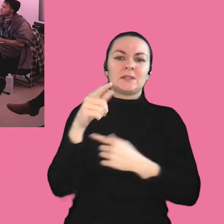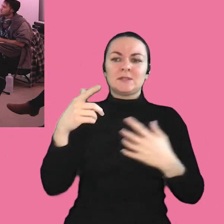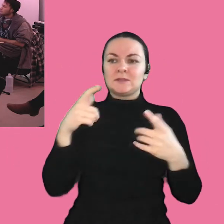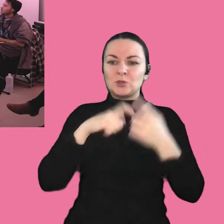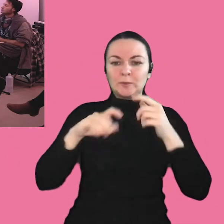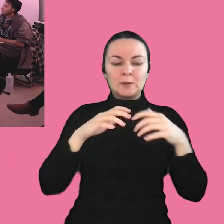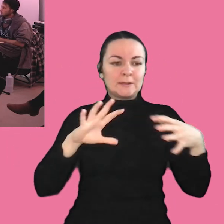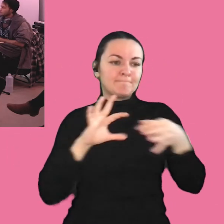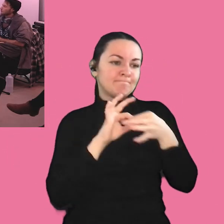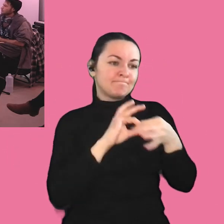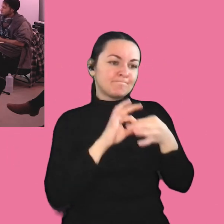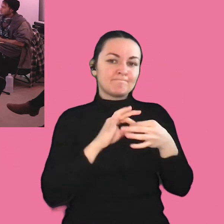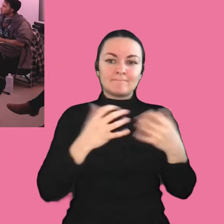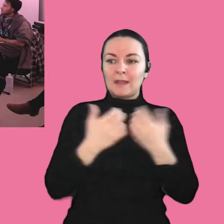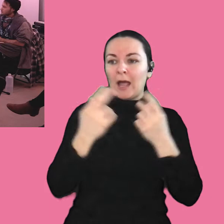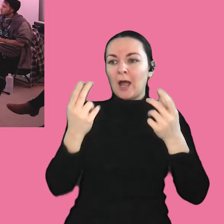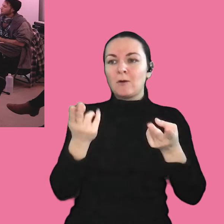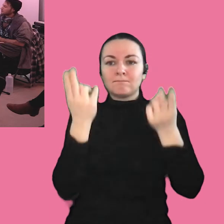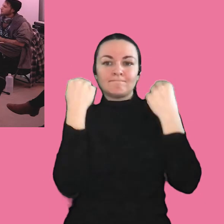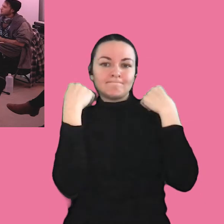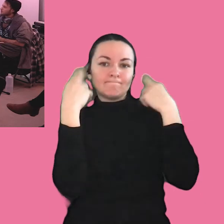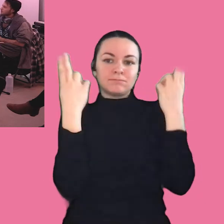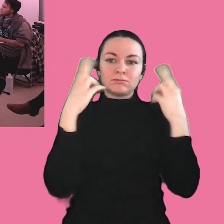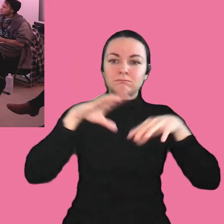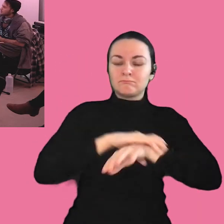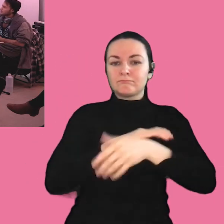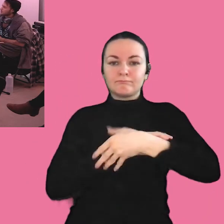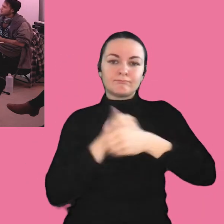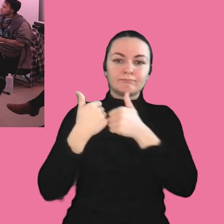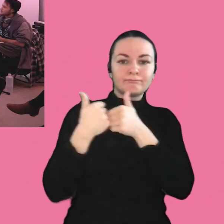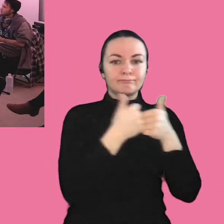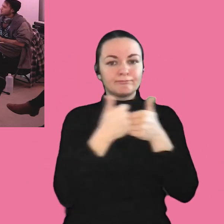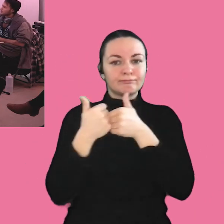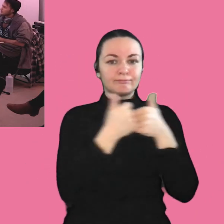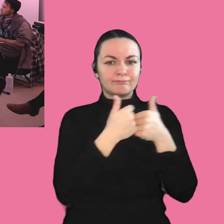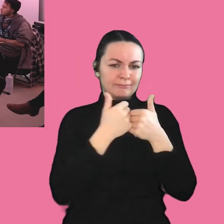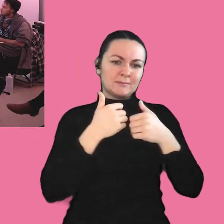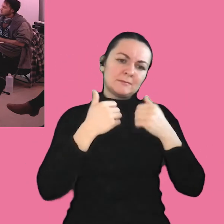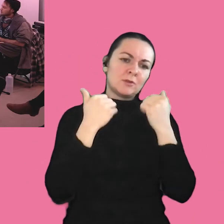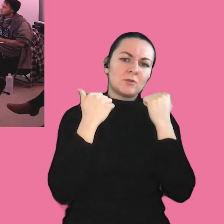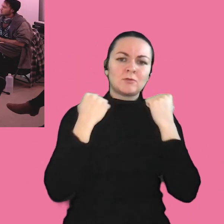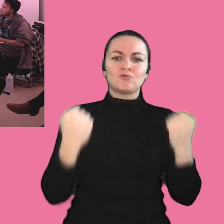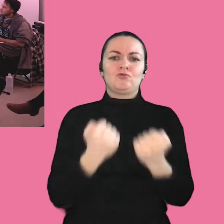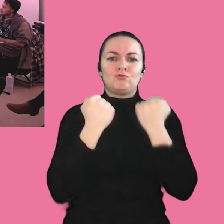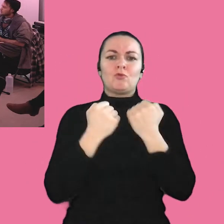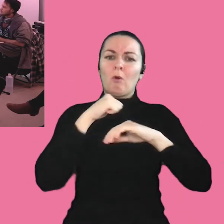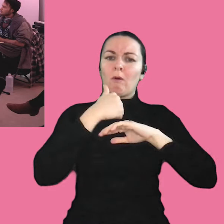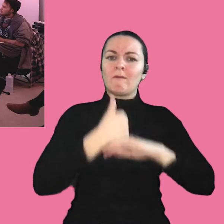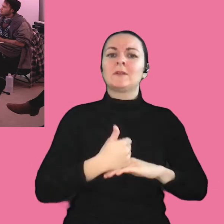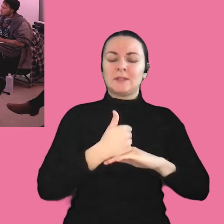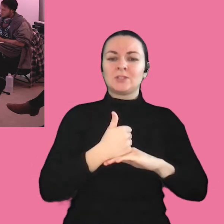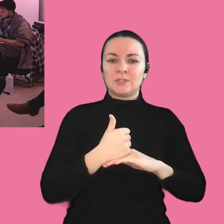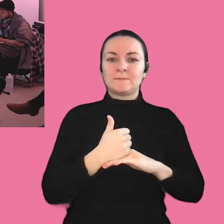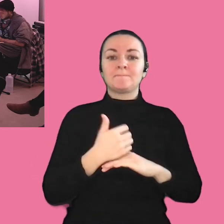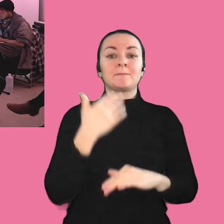village flooded just on Sunday. So, all that, bringing that back. But I think what's really